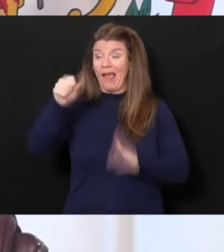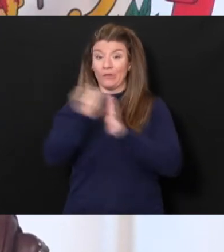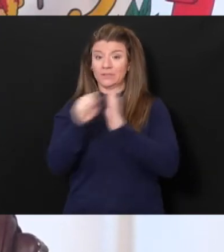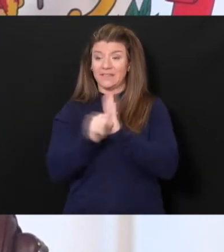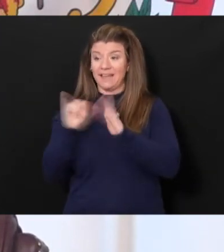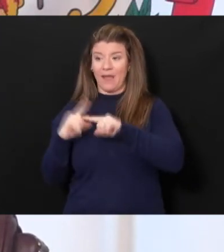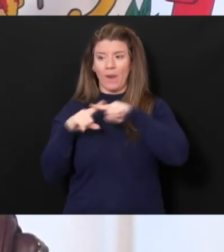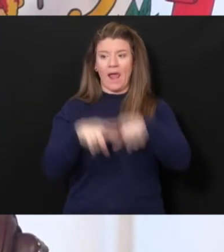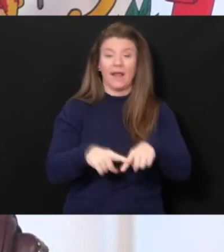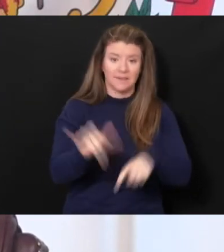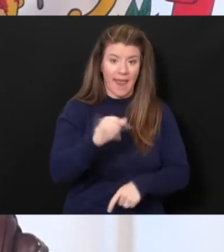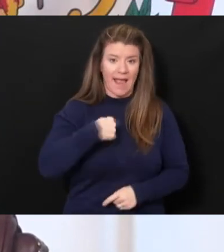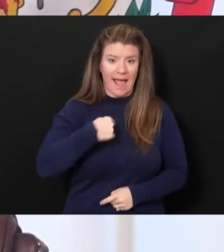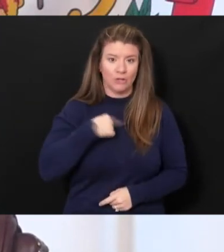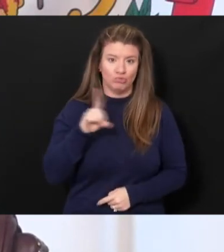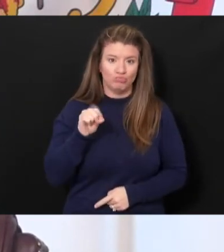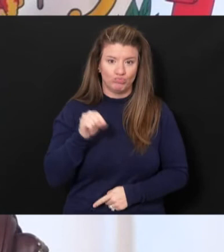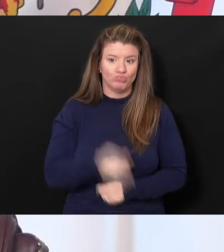have here.